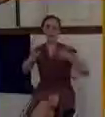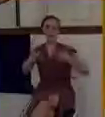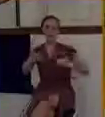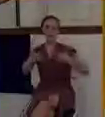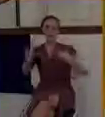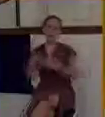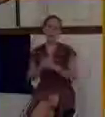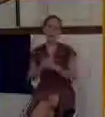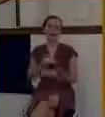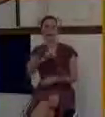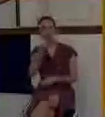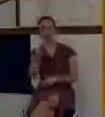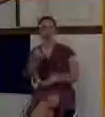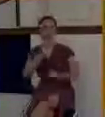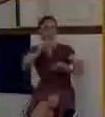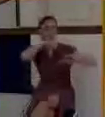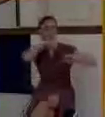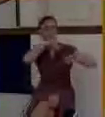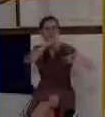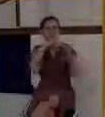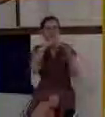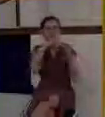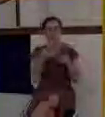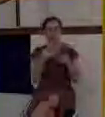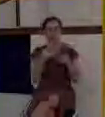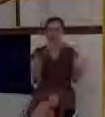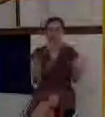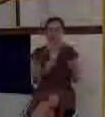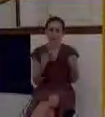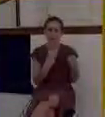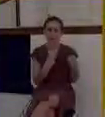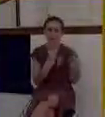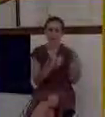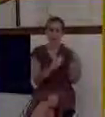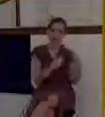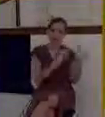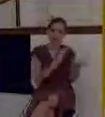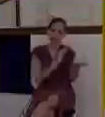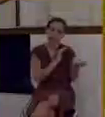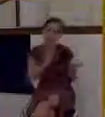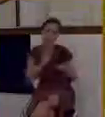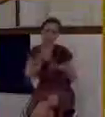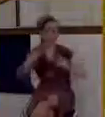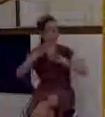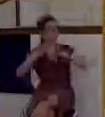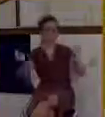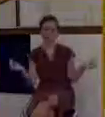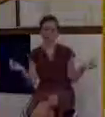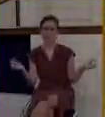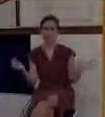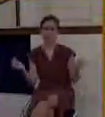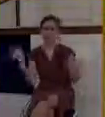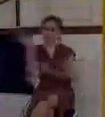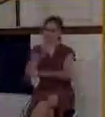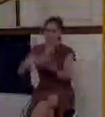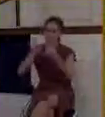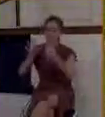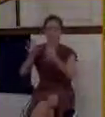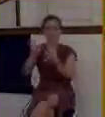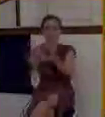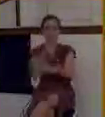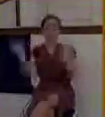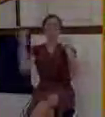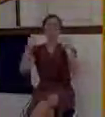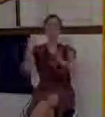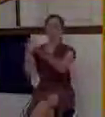these sinful bodies that we dwell in. It'll be a perfect relationship there in heaven. And I'll